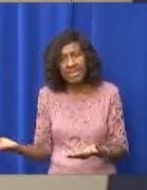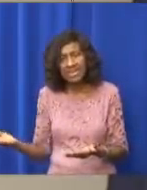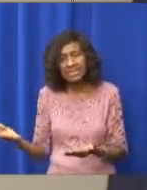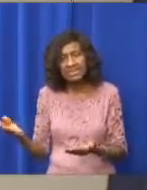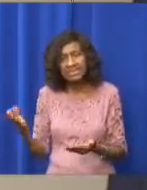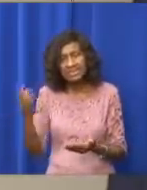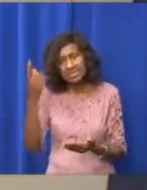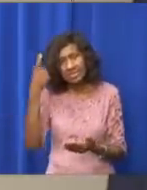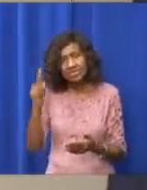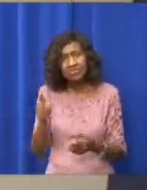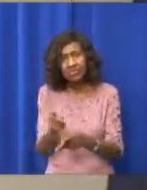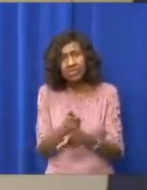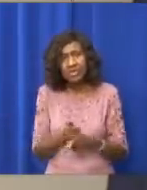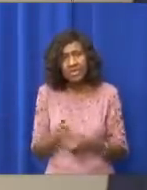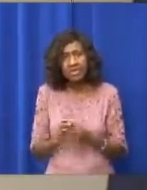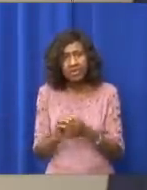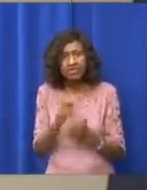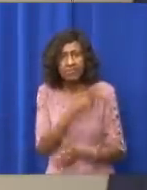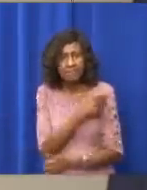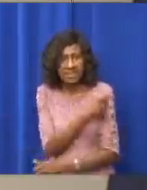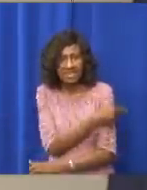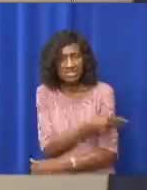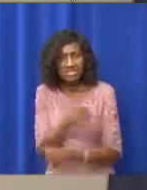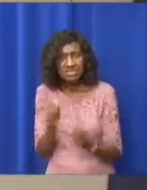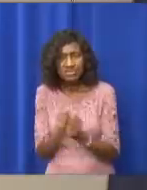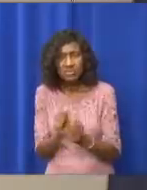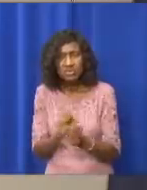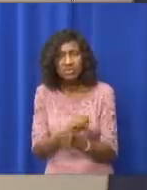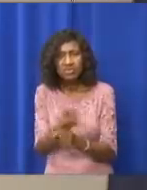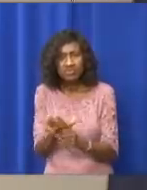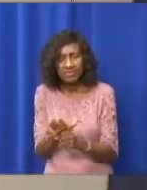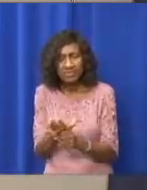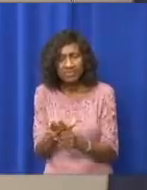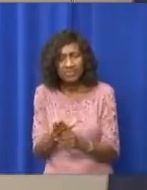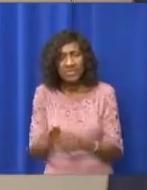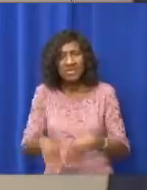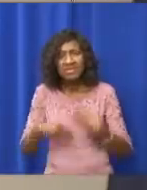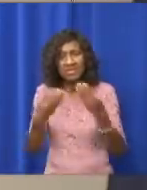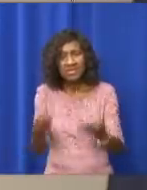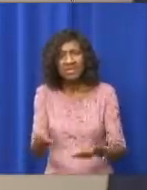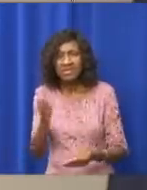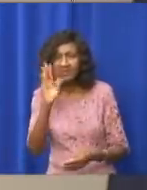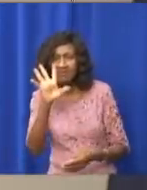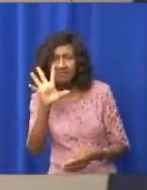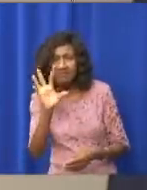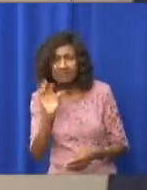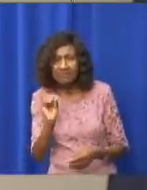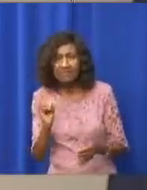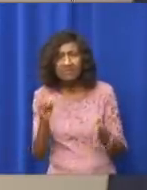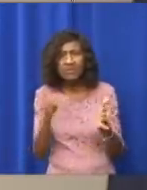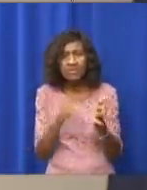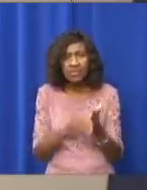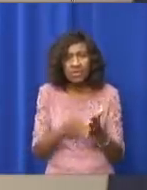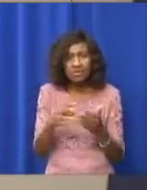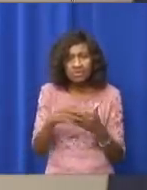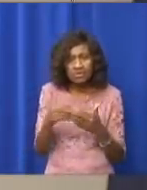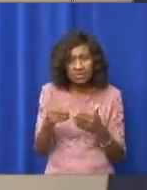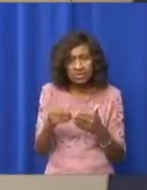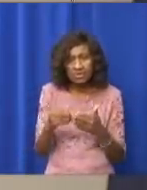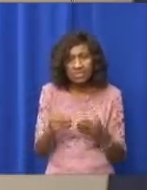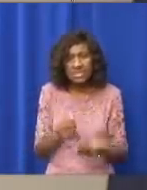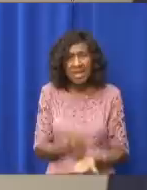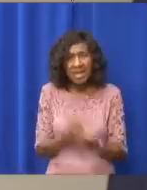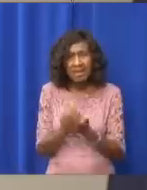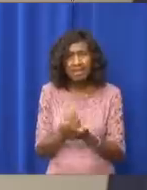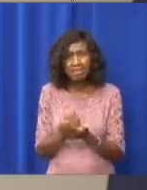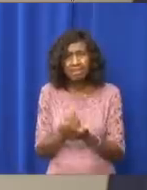with COVID-19. The foundation's donation of $50,000 expands the capacity of the HSA to care